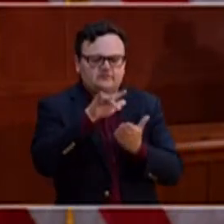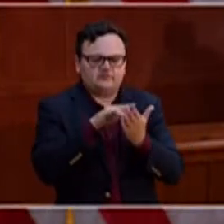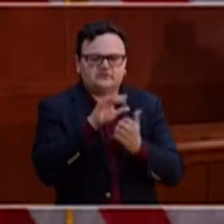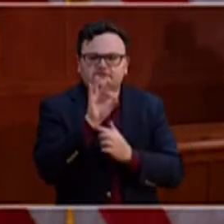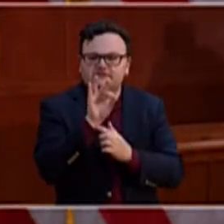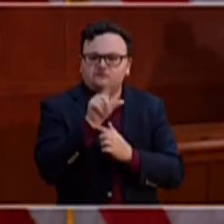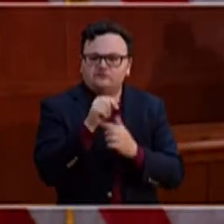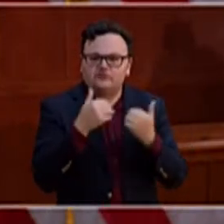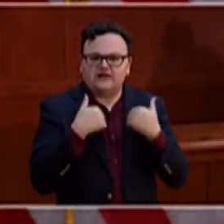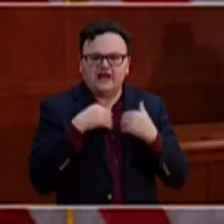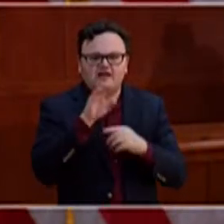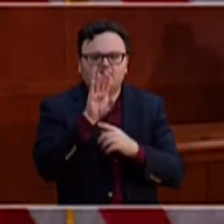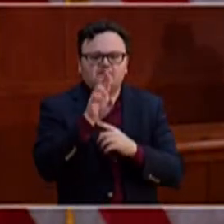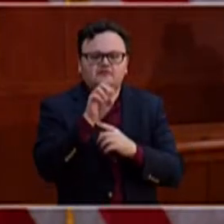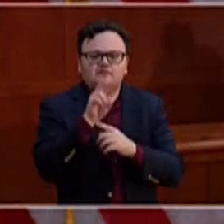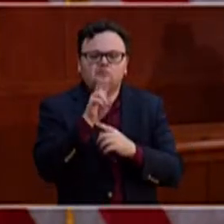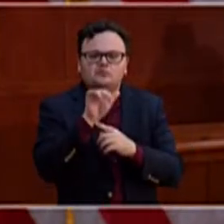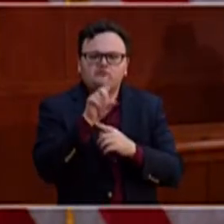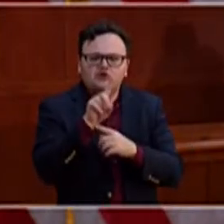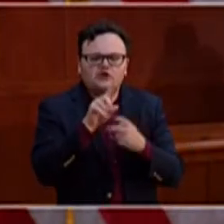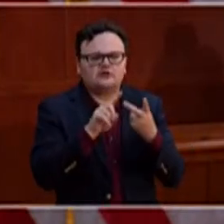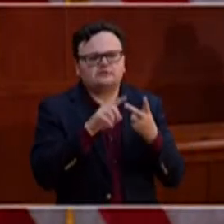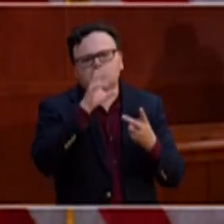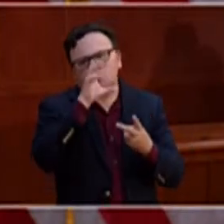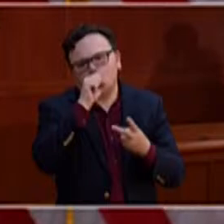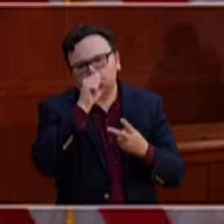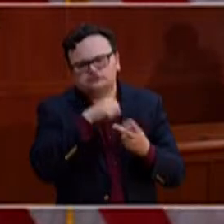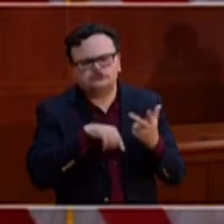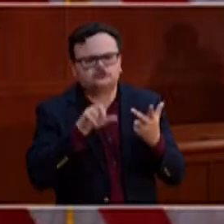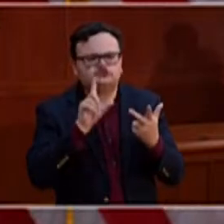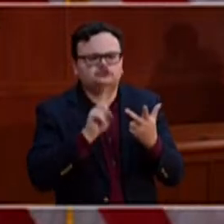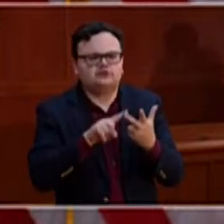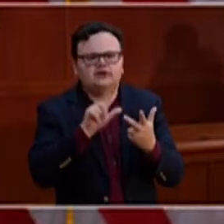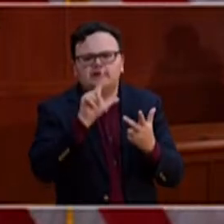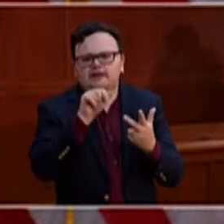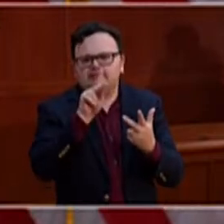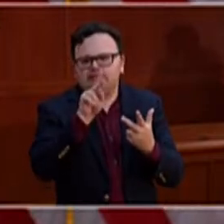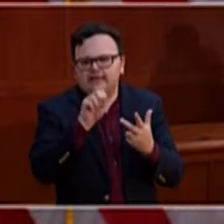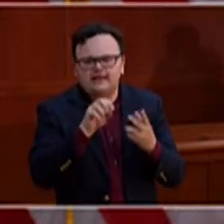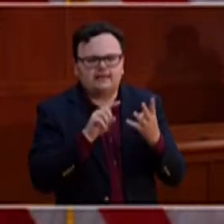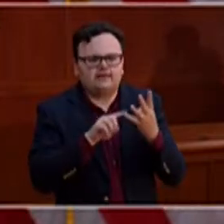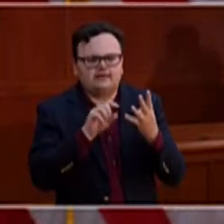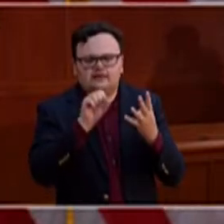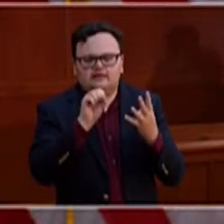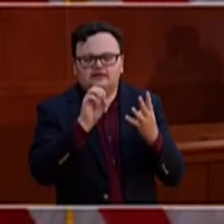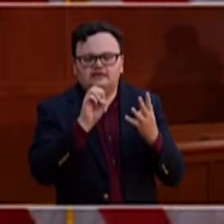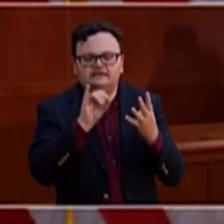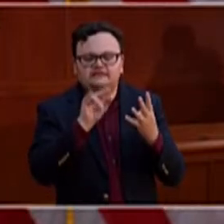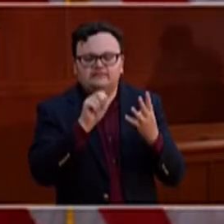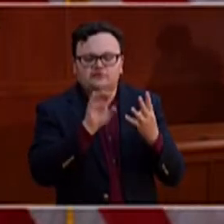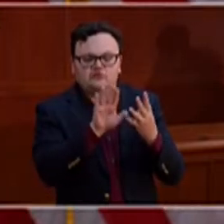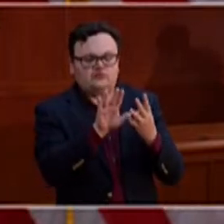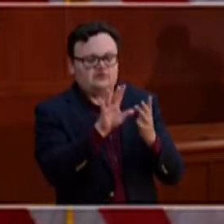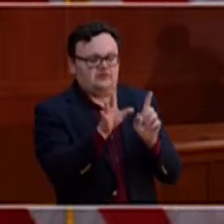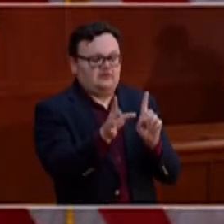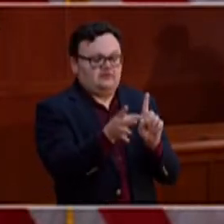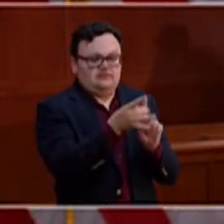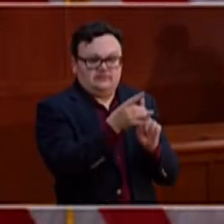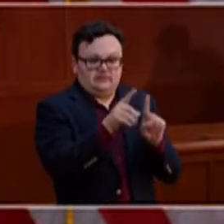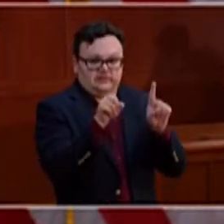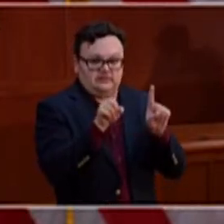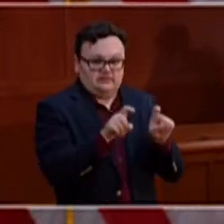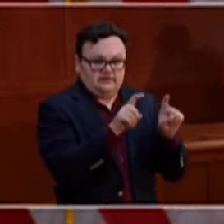like Brevard and Orange and Lake and Seminole, have now been in the single digits in terms of their percent positive. You look at like a